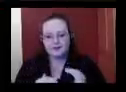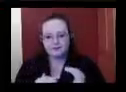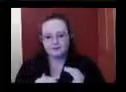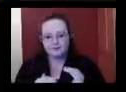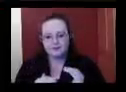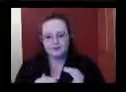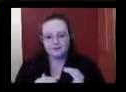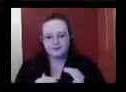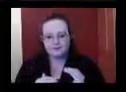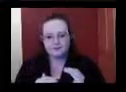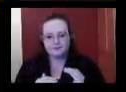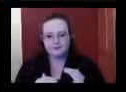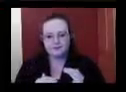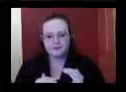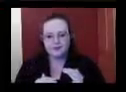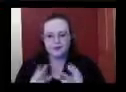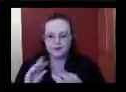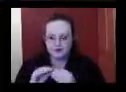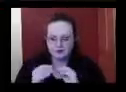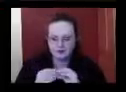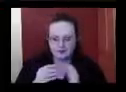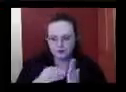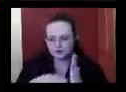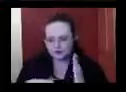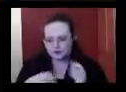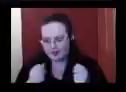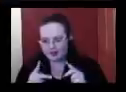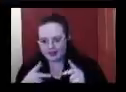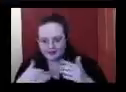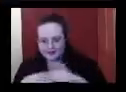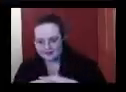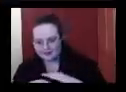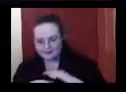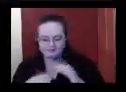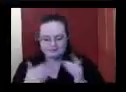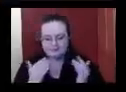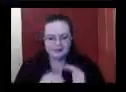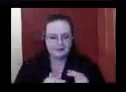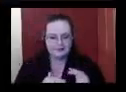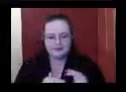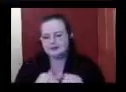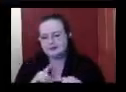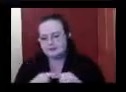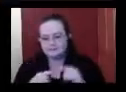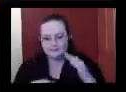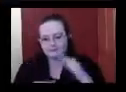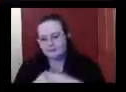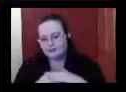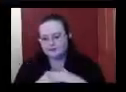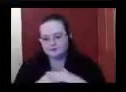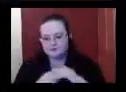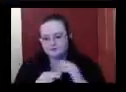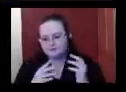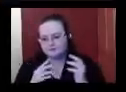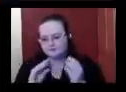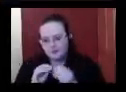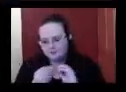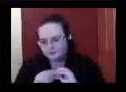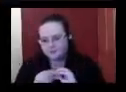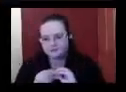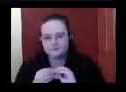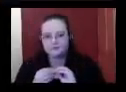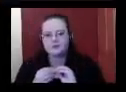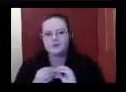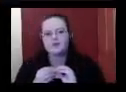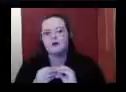will be able to fit into the cafeteria. So it'll be based on the capacity of the cafeteria and then our ability